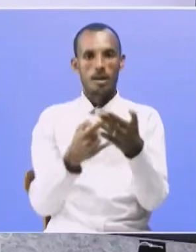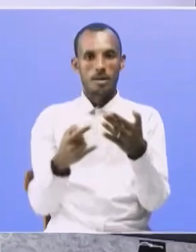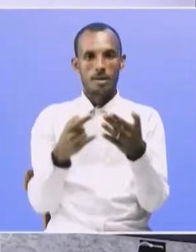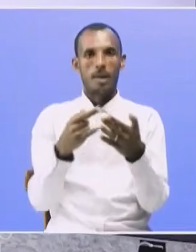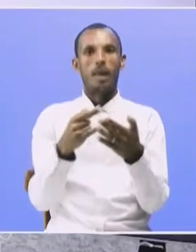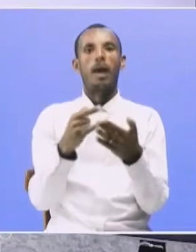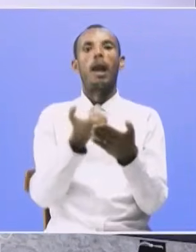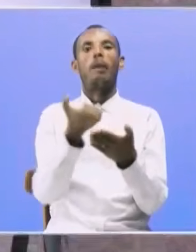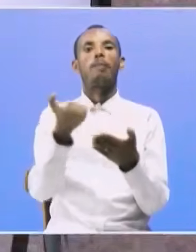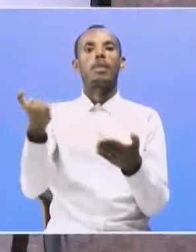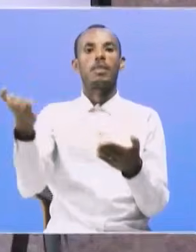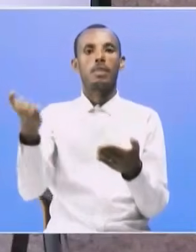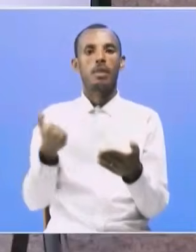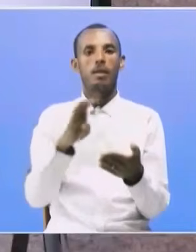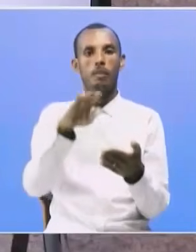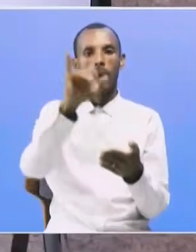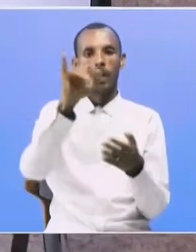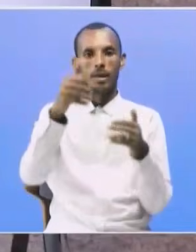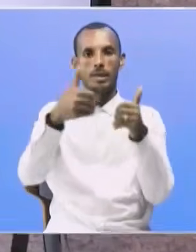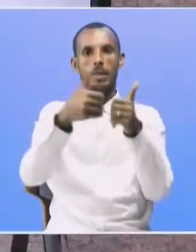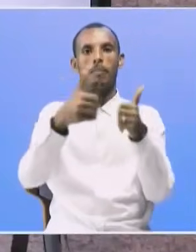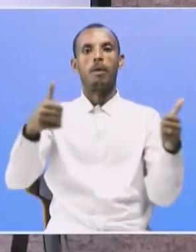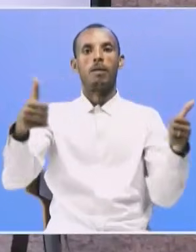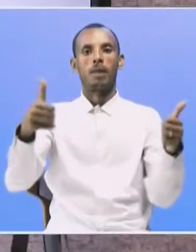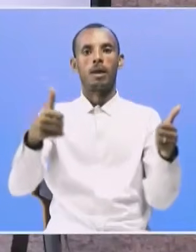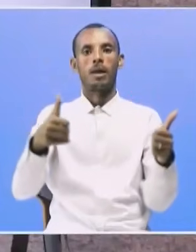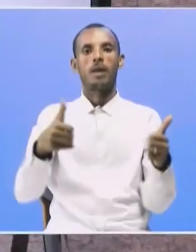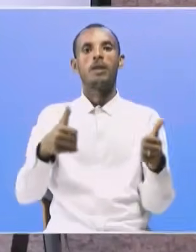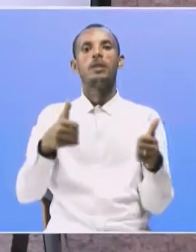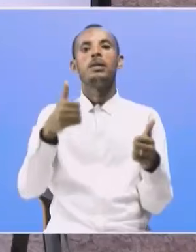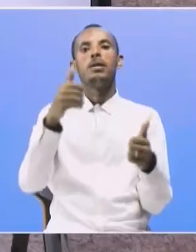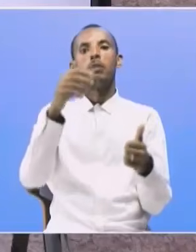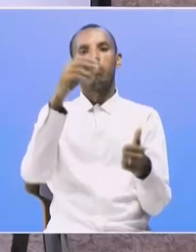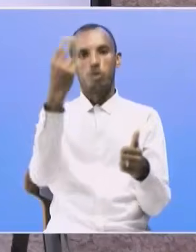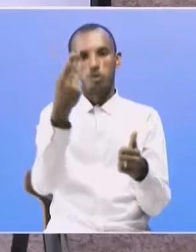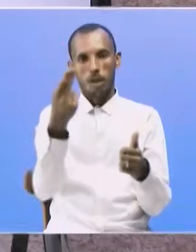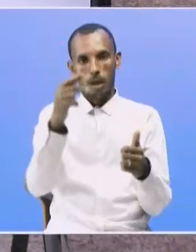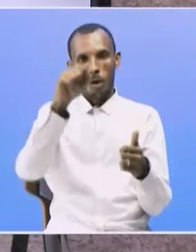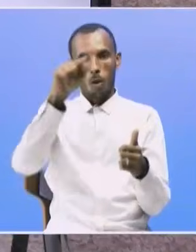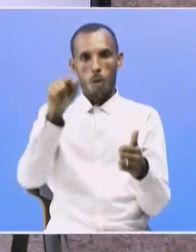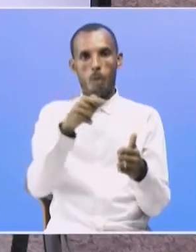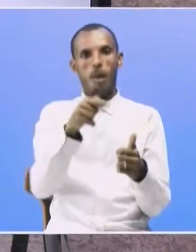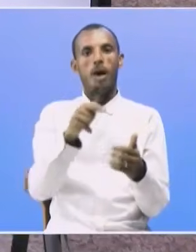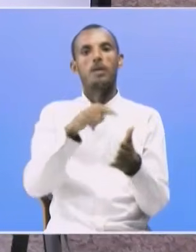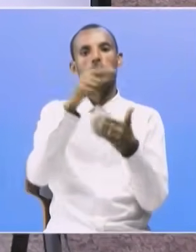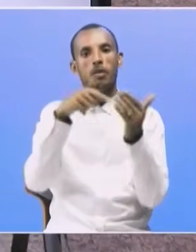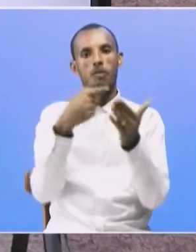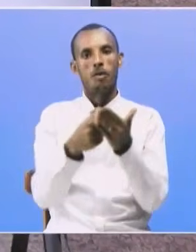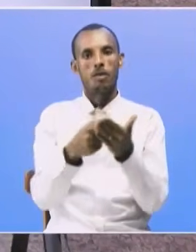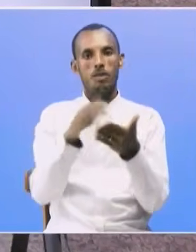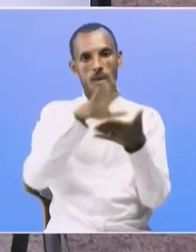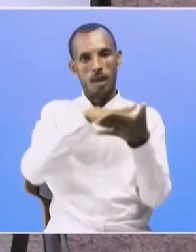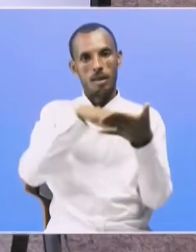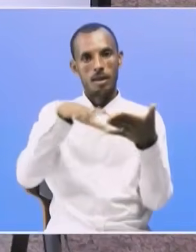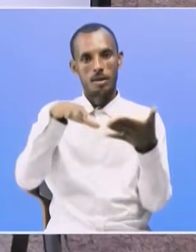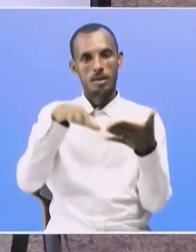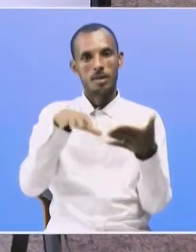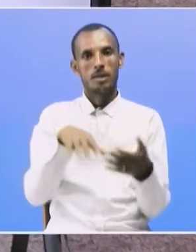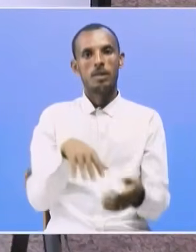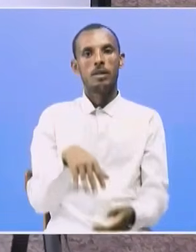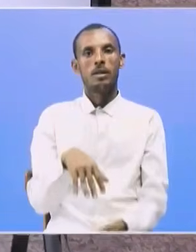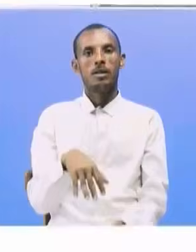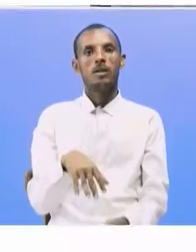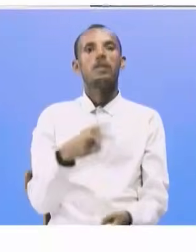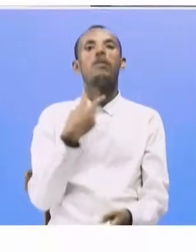elements by separating them using comma. Therefore, the letters or